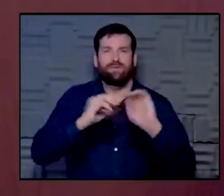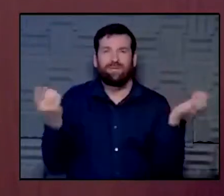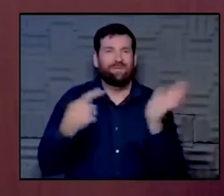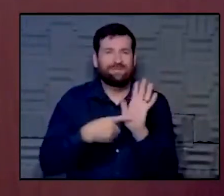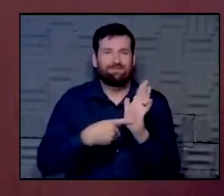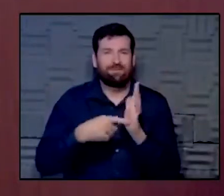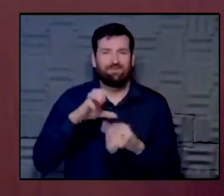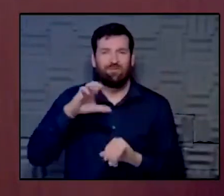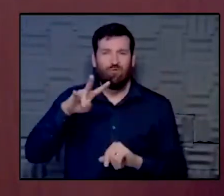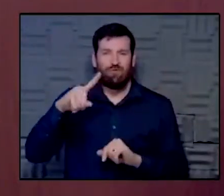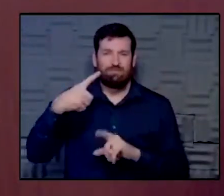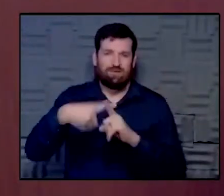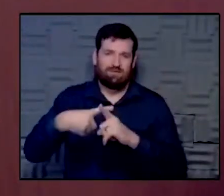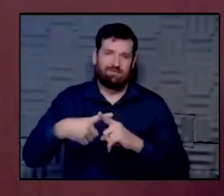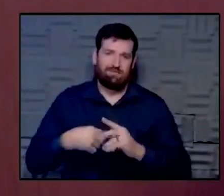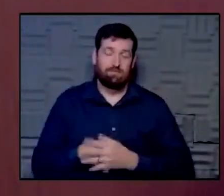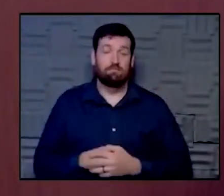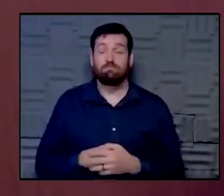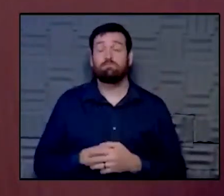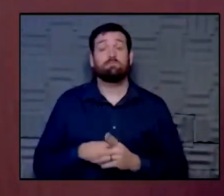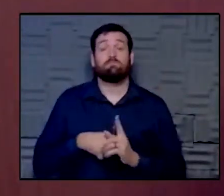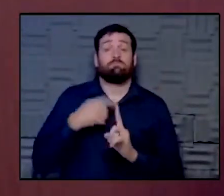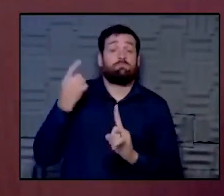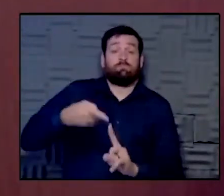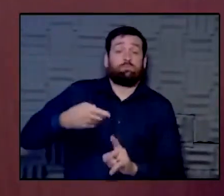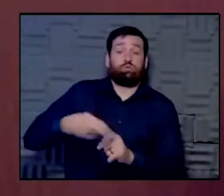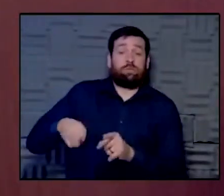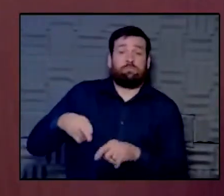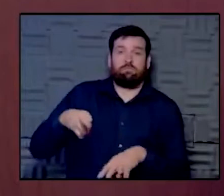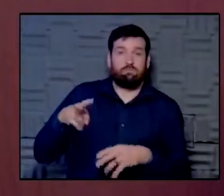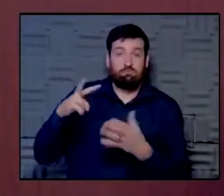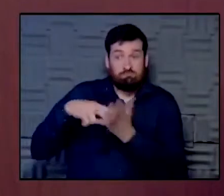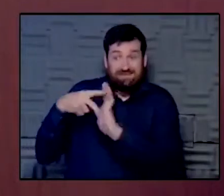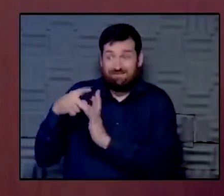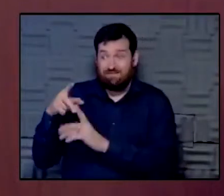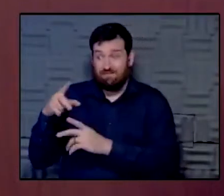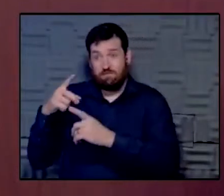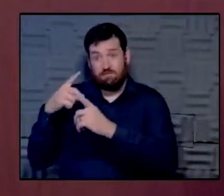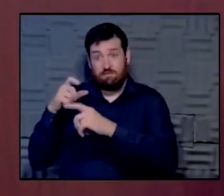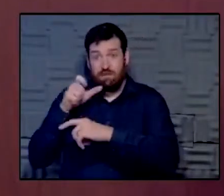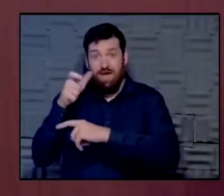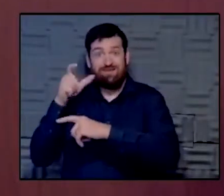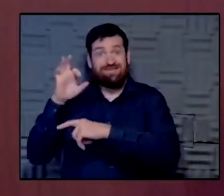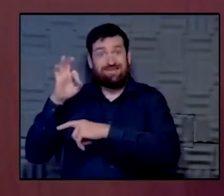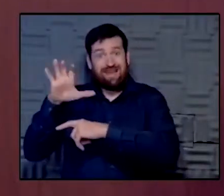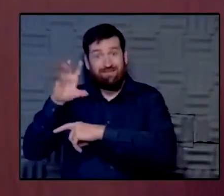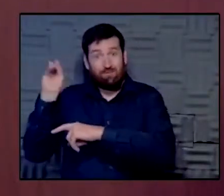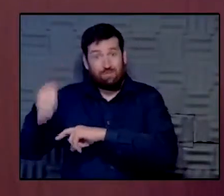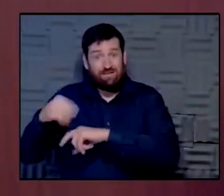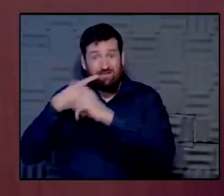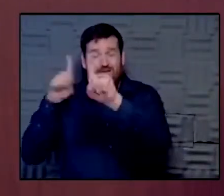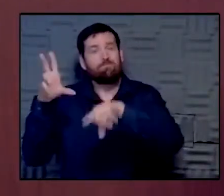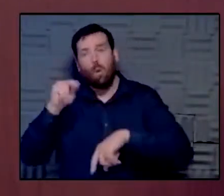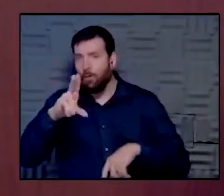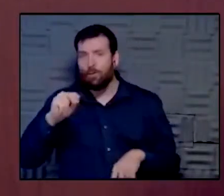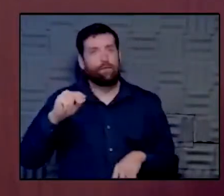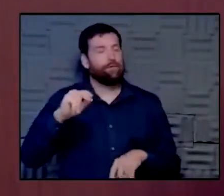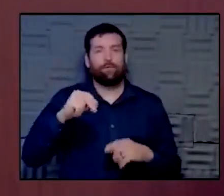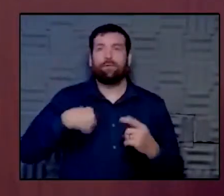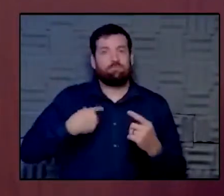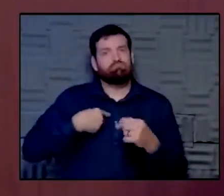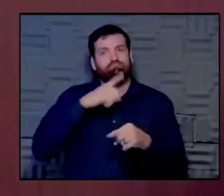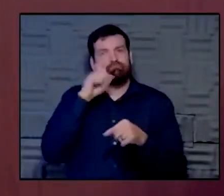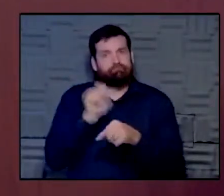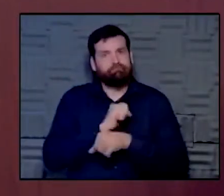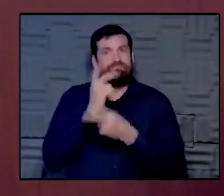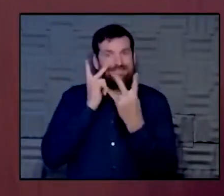the short answer to that question is that does not mean that the vaccine is not effective. We are seeing that it